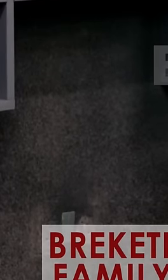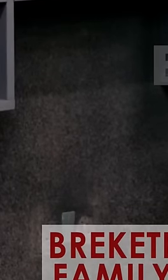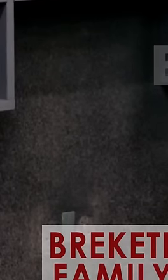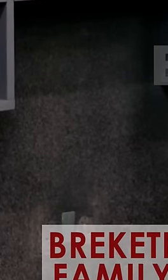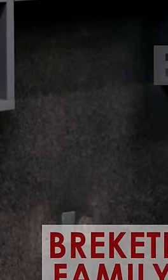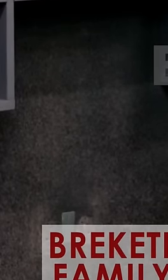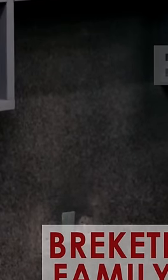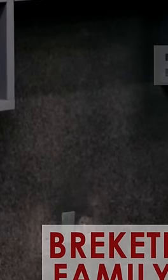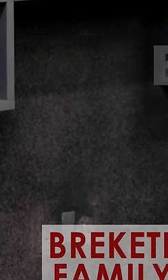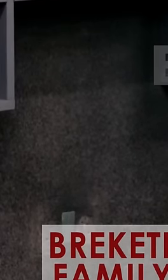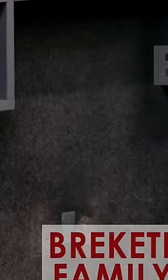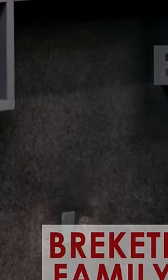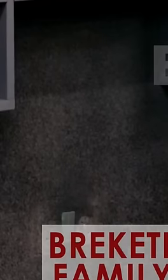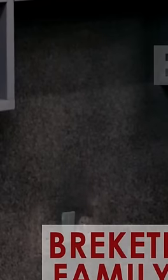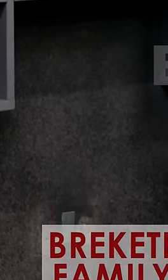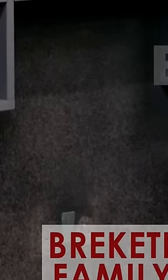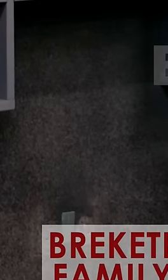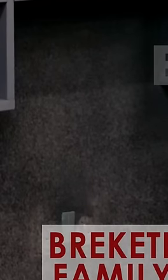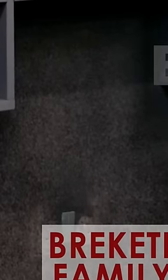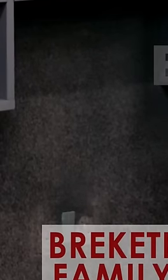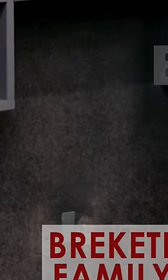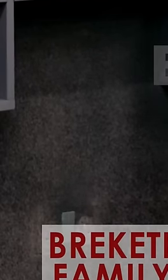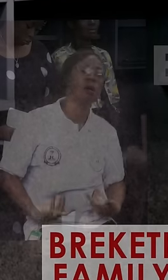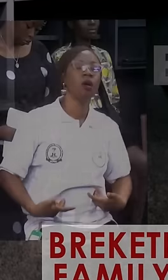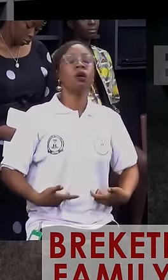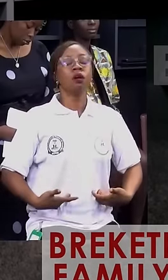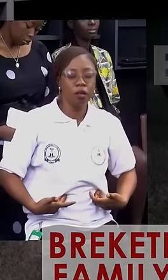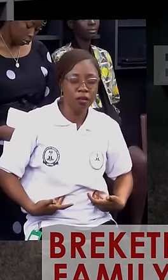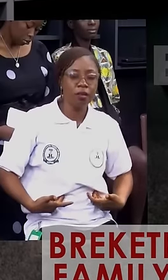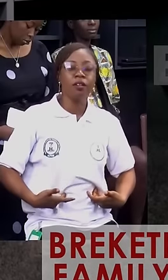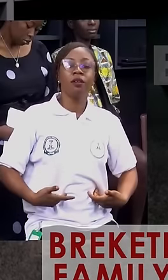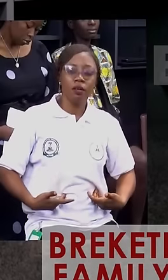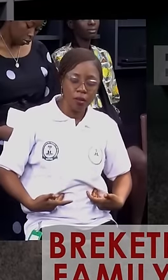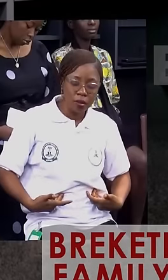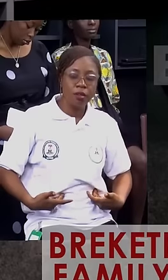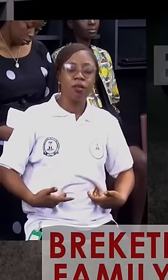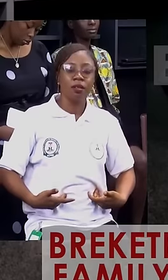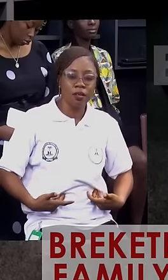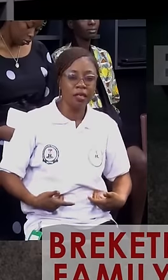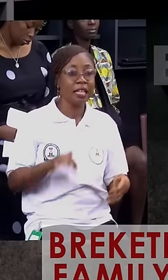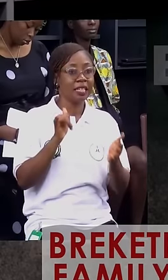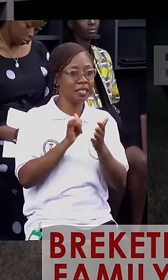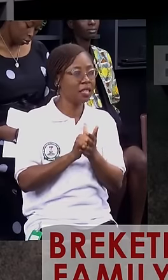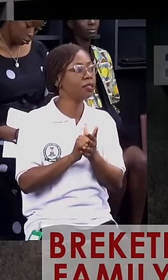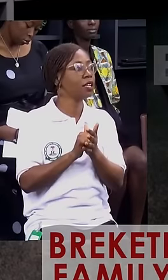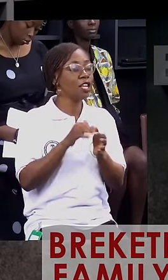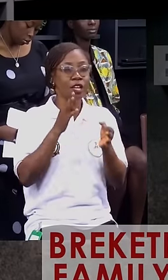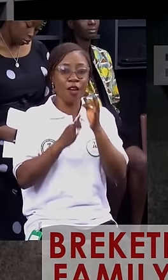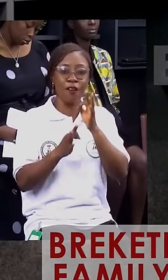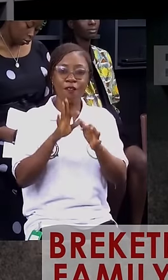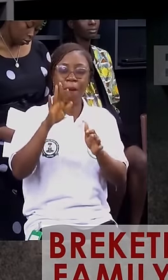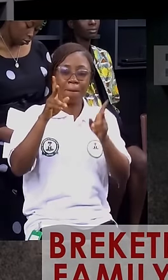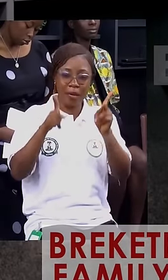now you discover that when you climb, you are tired. You are just panting. So that's this now, you know, difficulty breathing. So if person climb